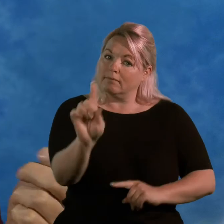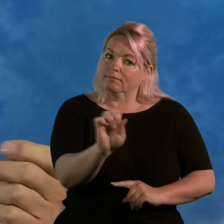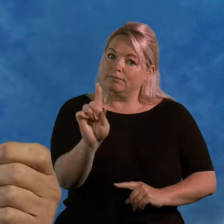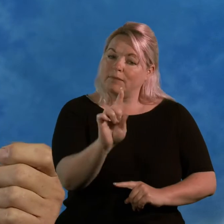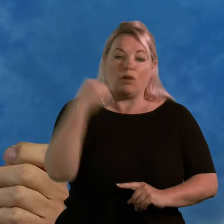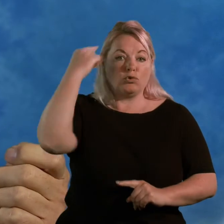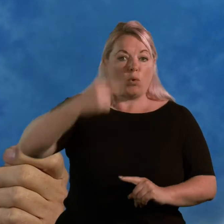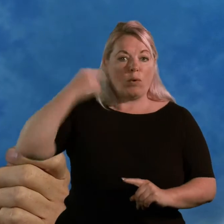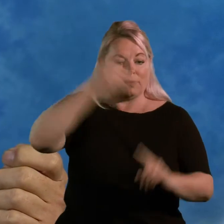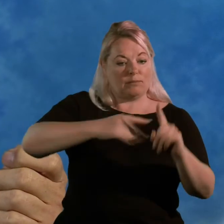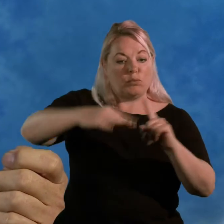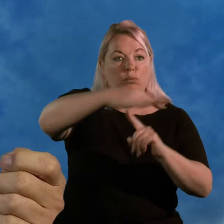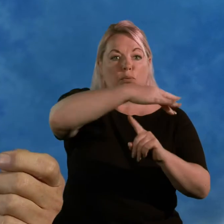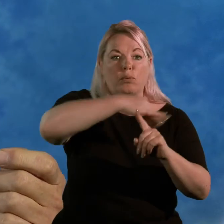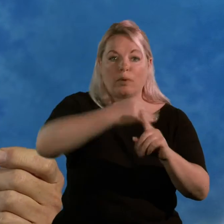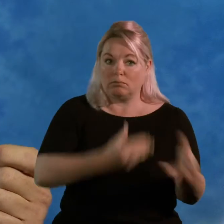hearing in noise.